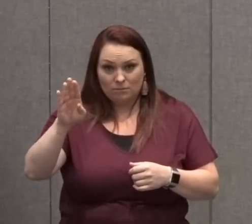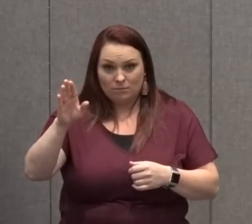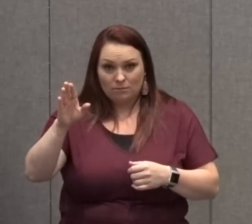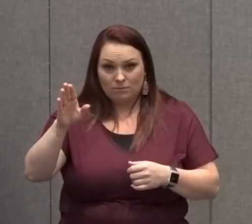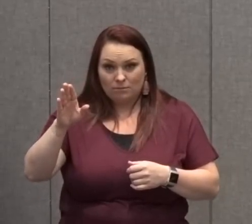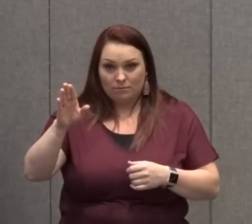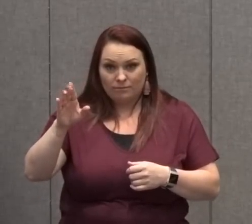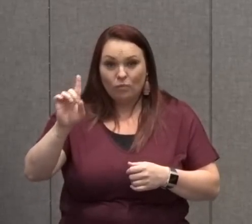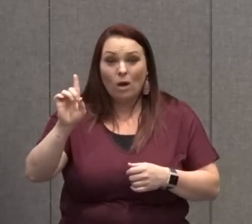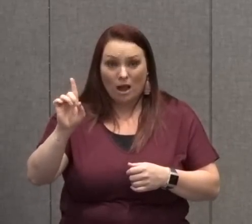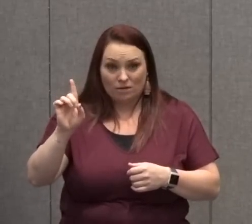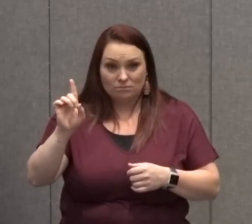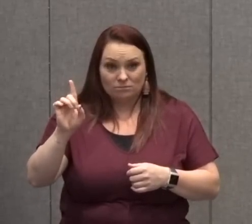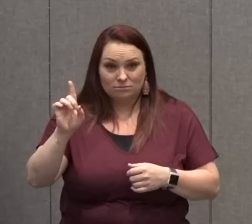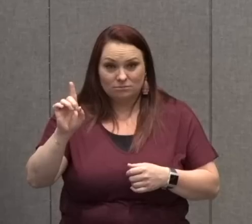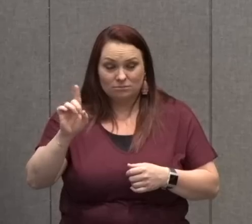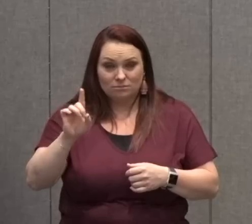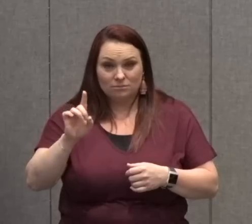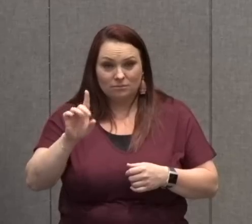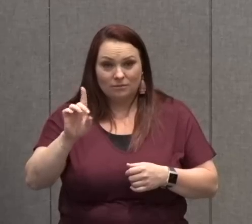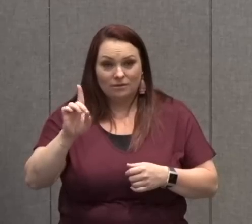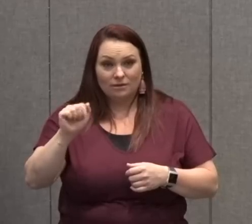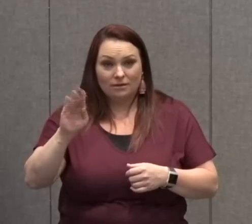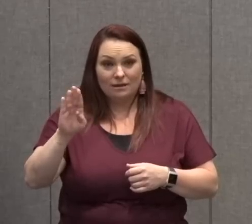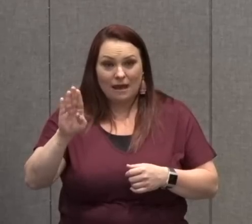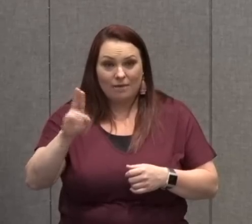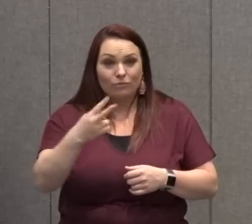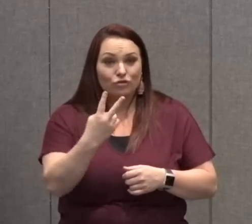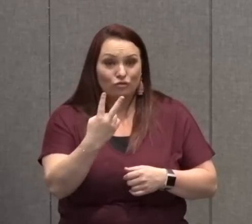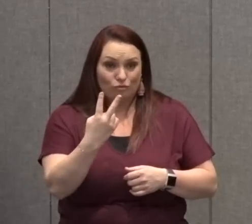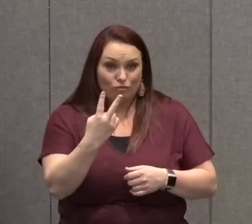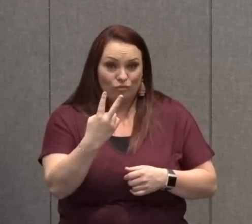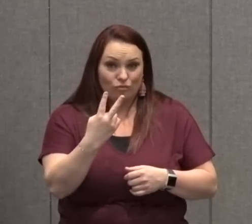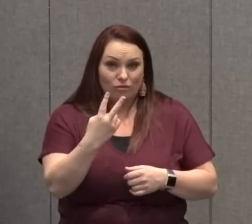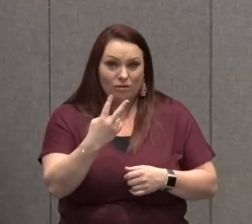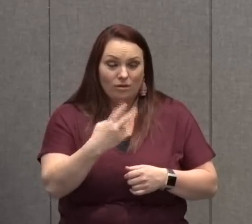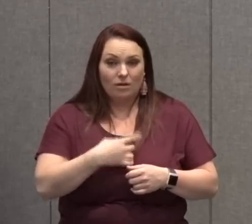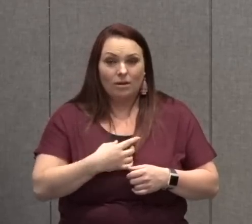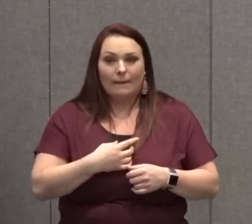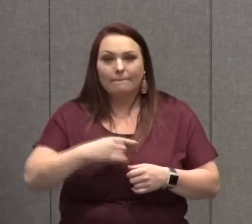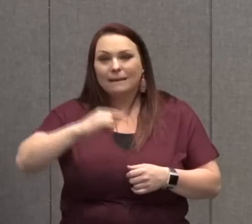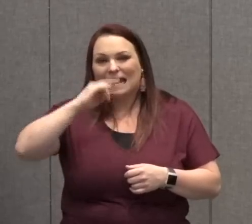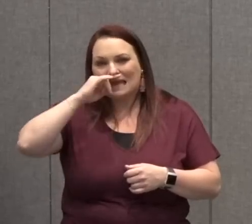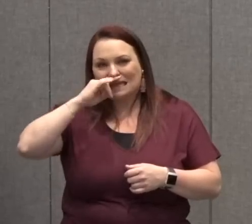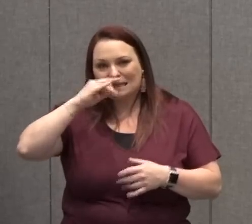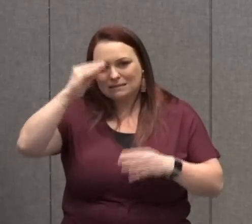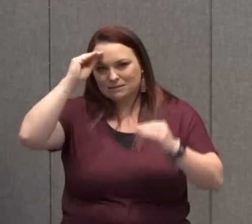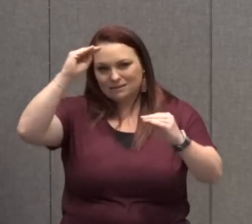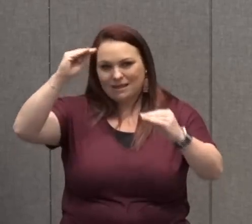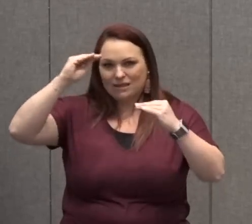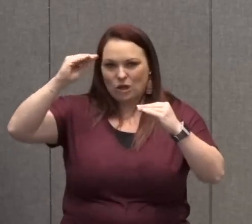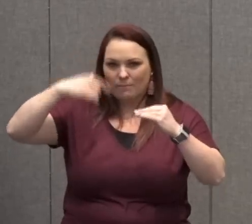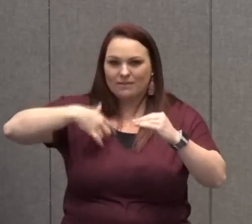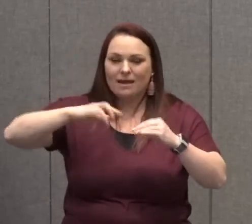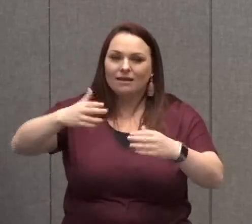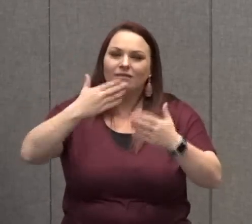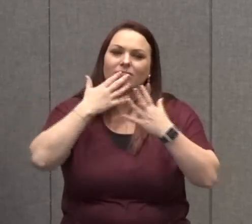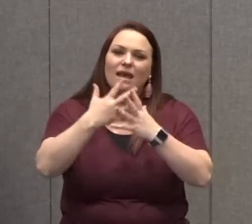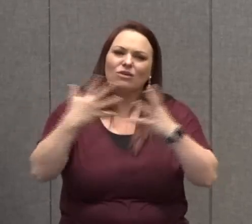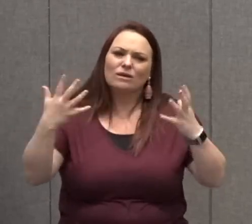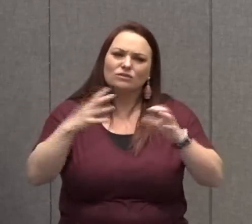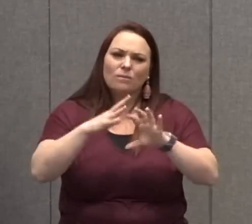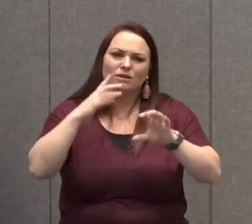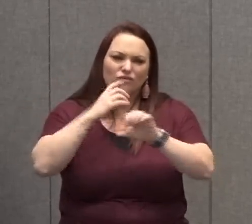dab one dab two my kids taught me this ah well thank you guys for stretching with me